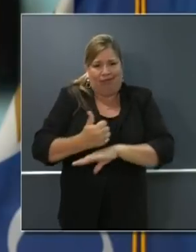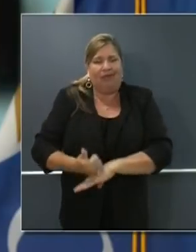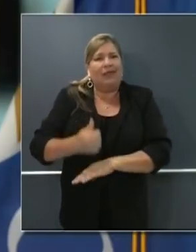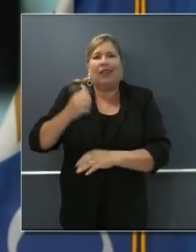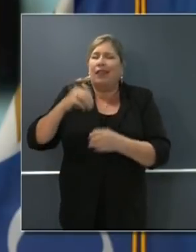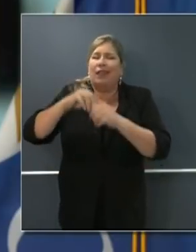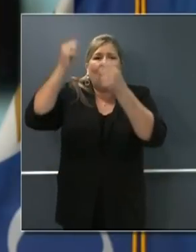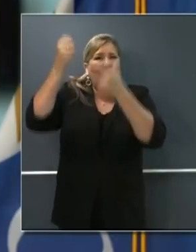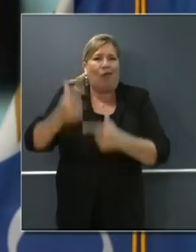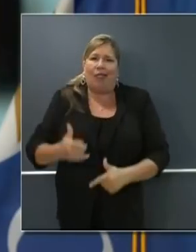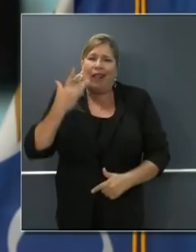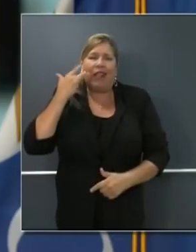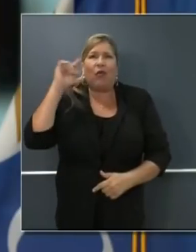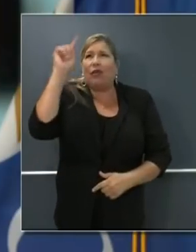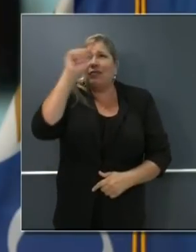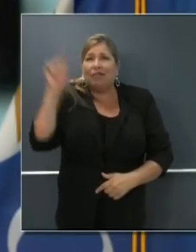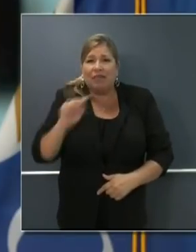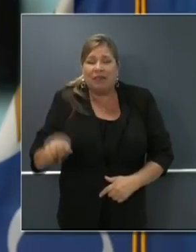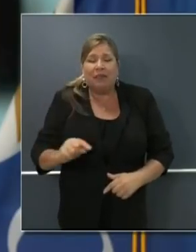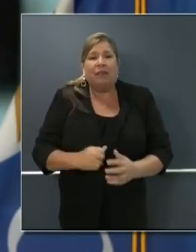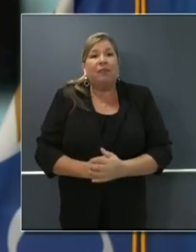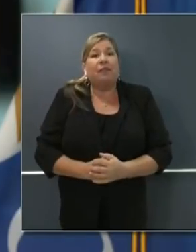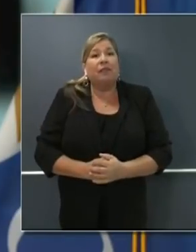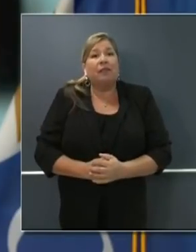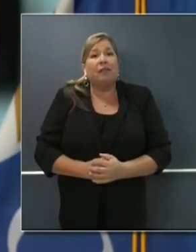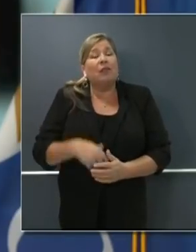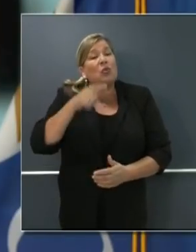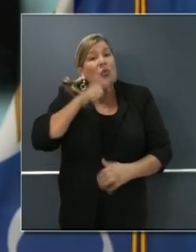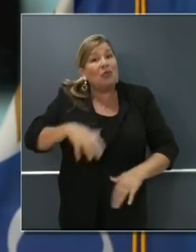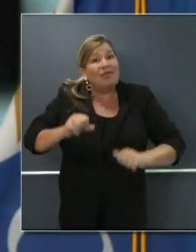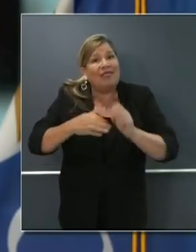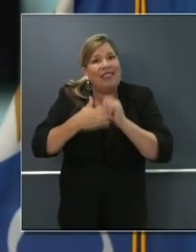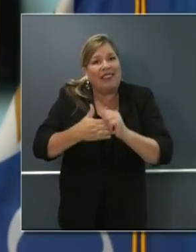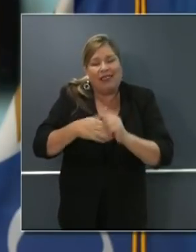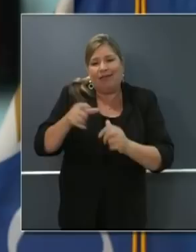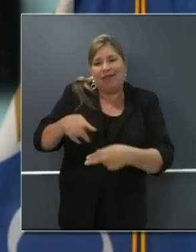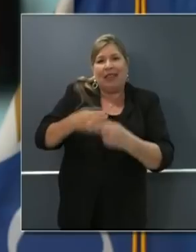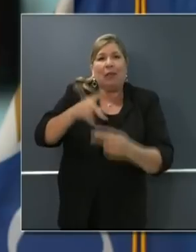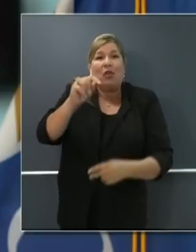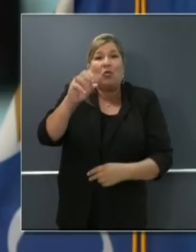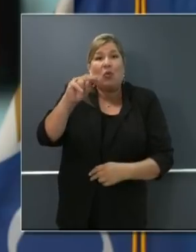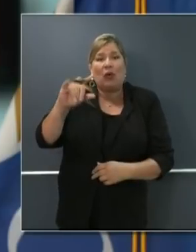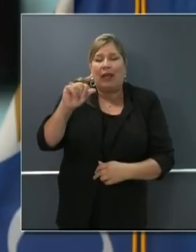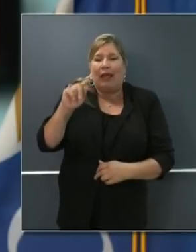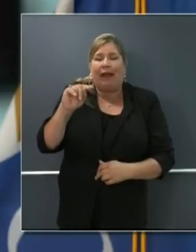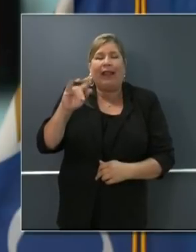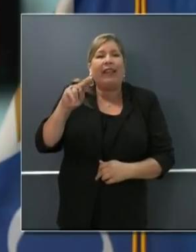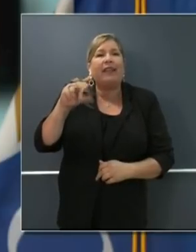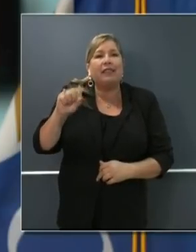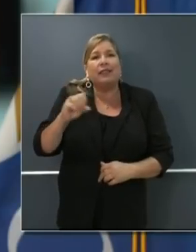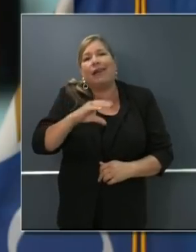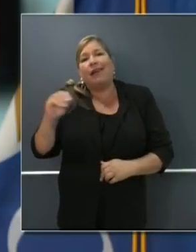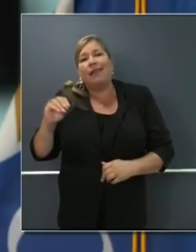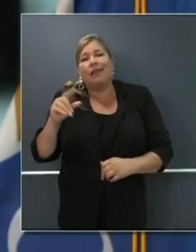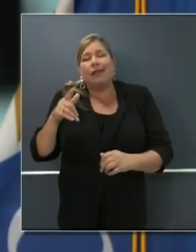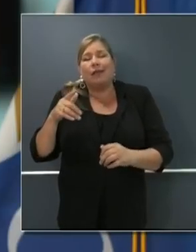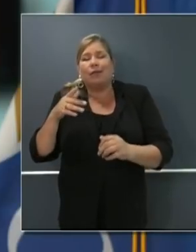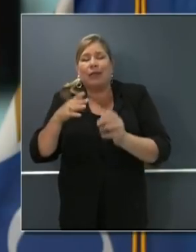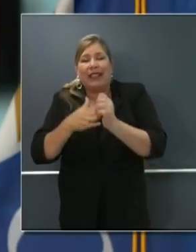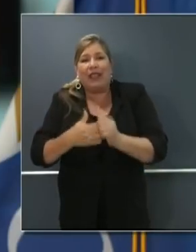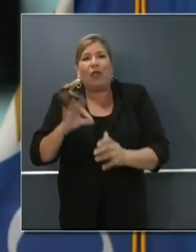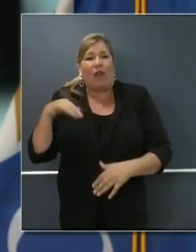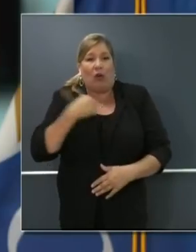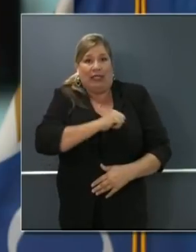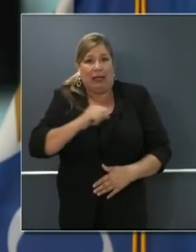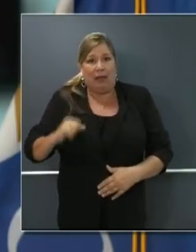California. Because of the leadership of Tony Atkins and great leadership of our Speaker of the Assembly, Anthony Rendon, they